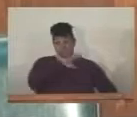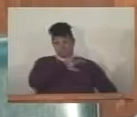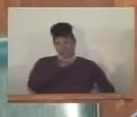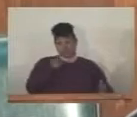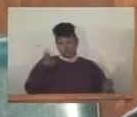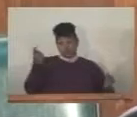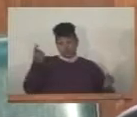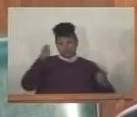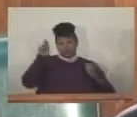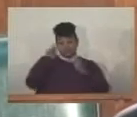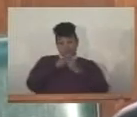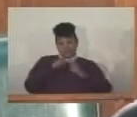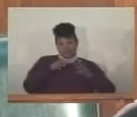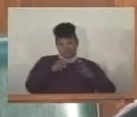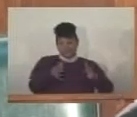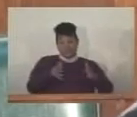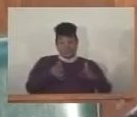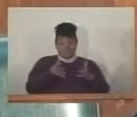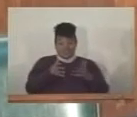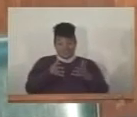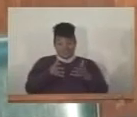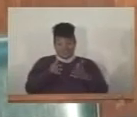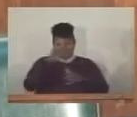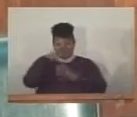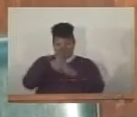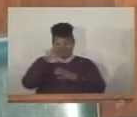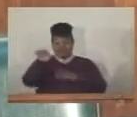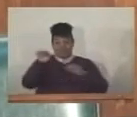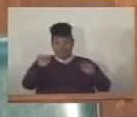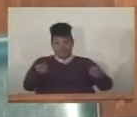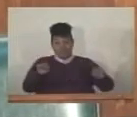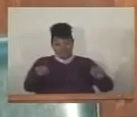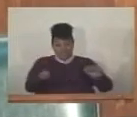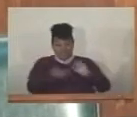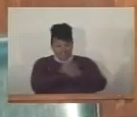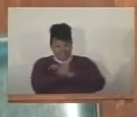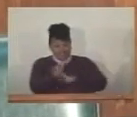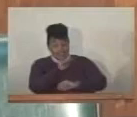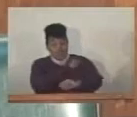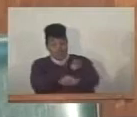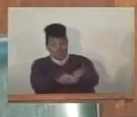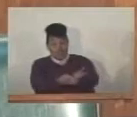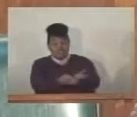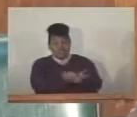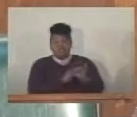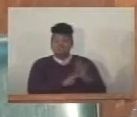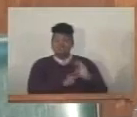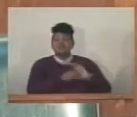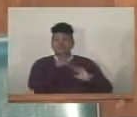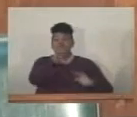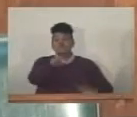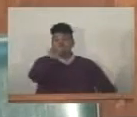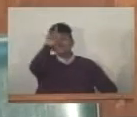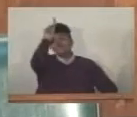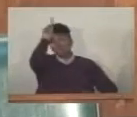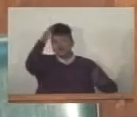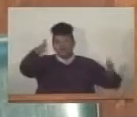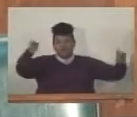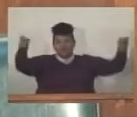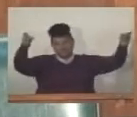way as part of the competent authority, there must be one man in